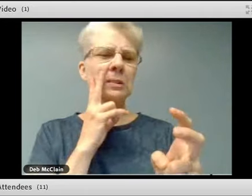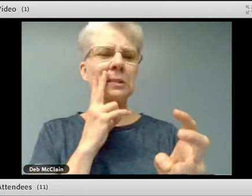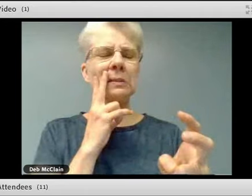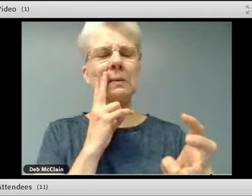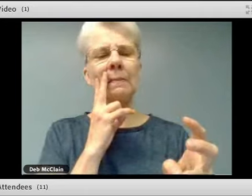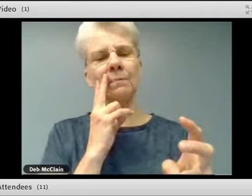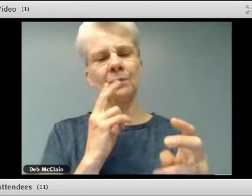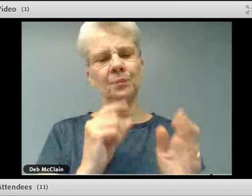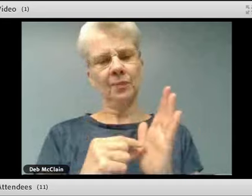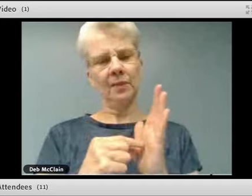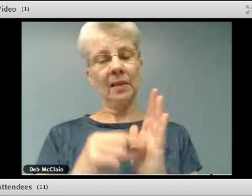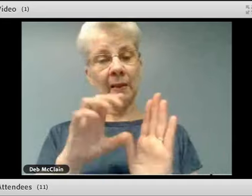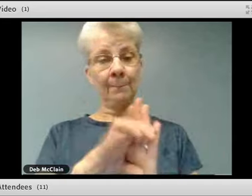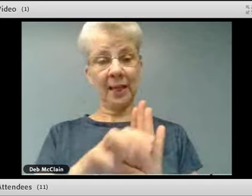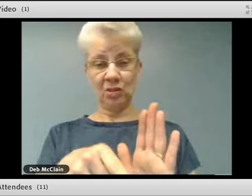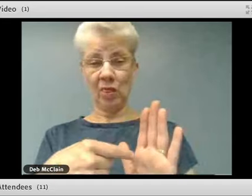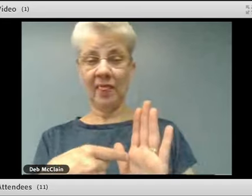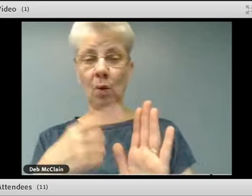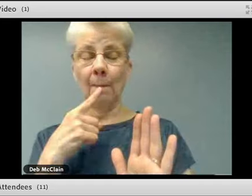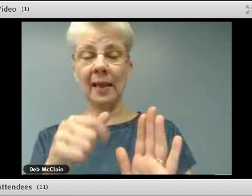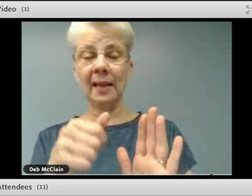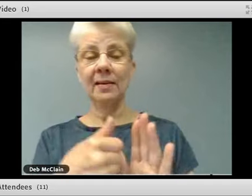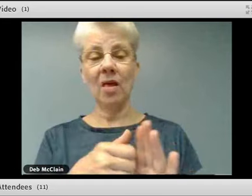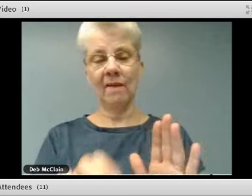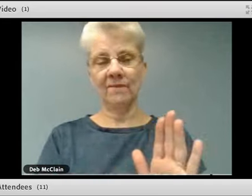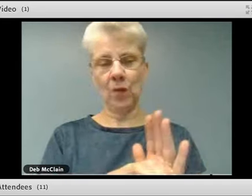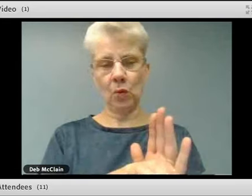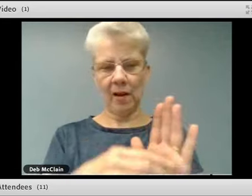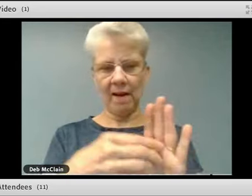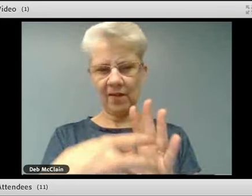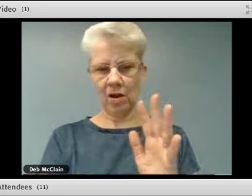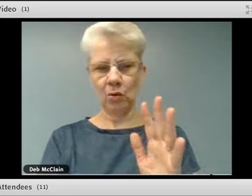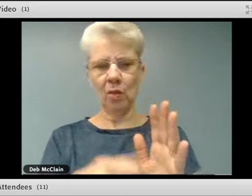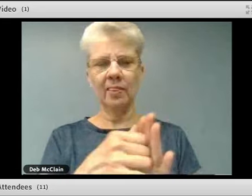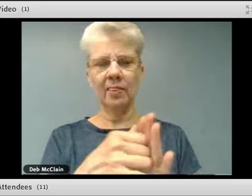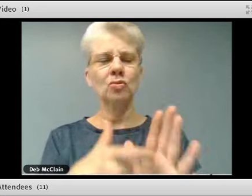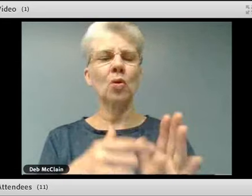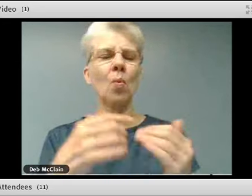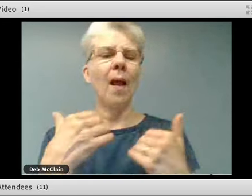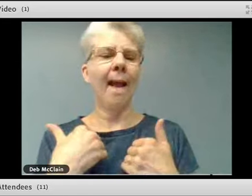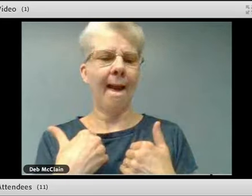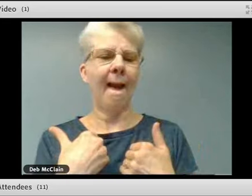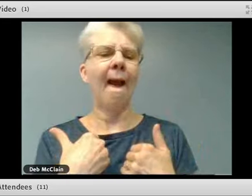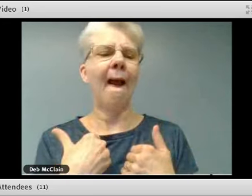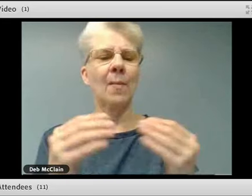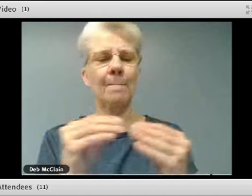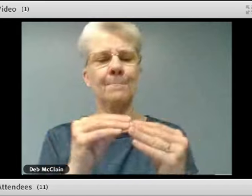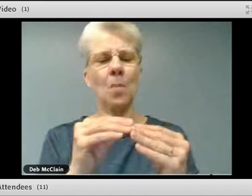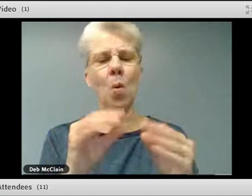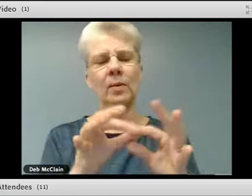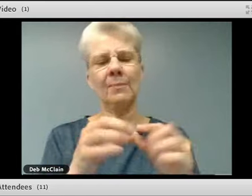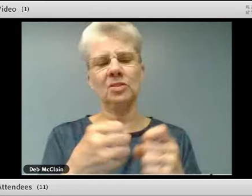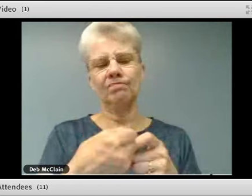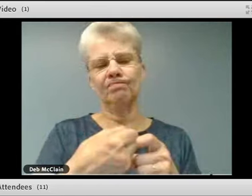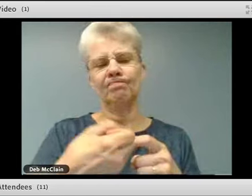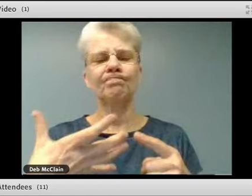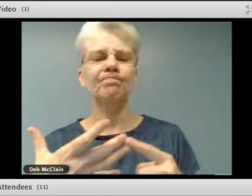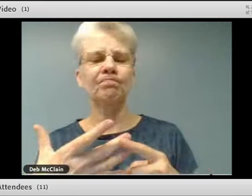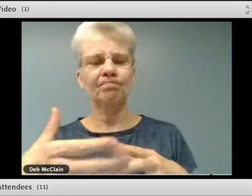the photograph, there's going to be another photograph that will also have an additional caption that adds to this